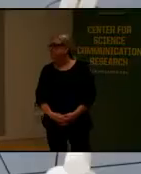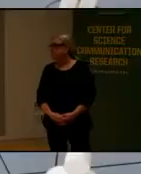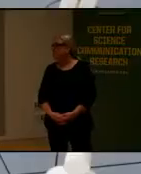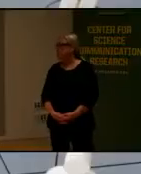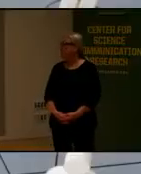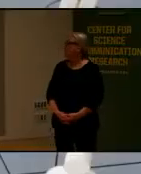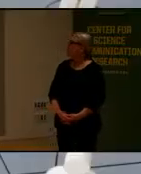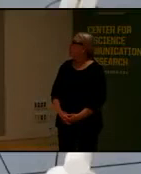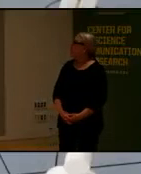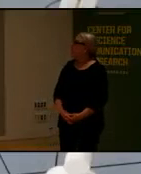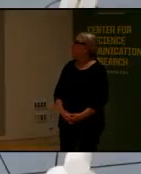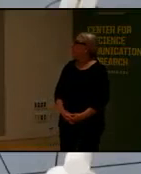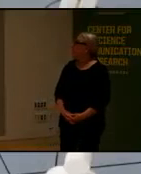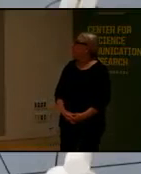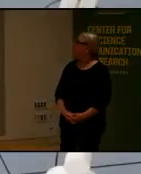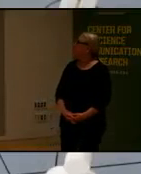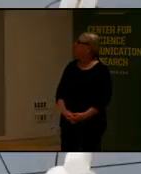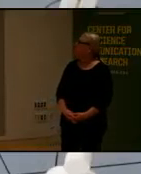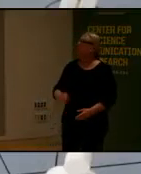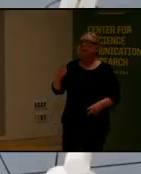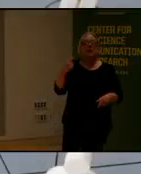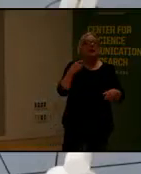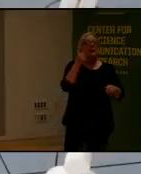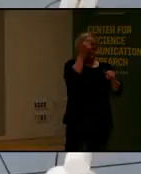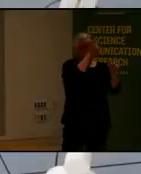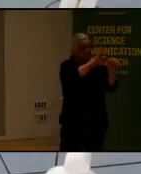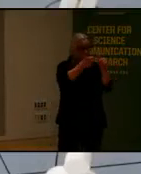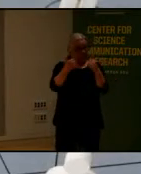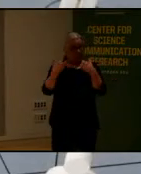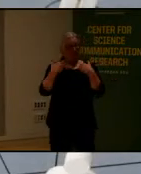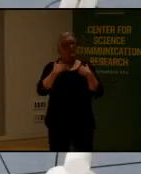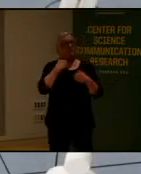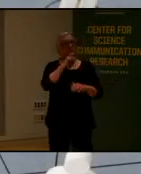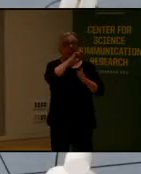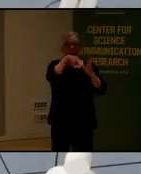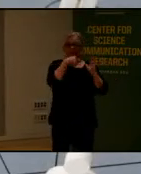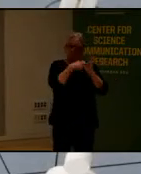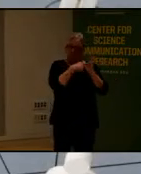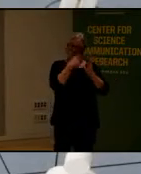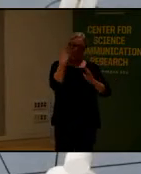So we all have a role to play. As